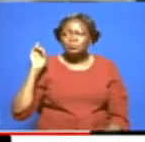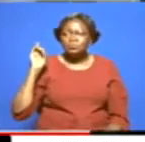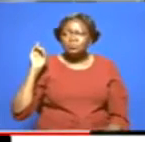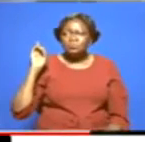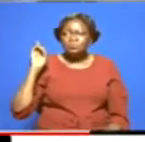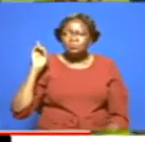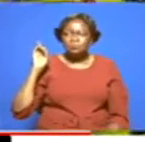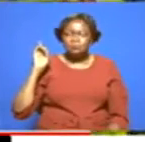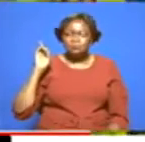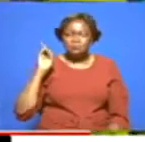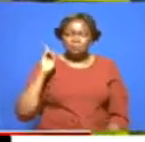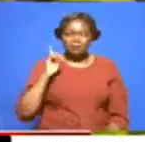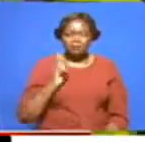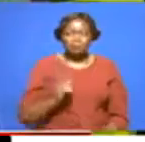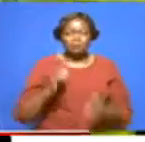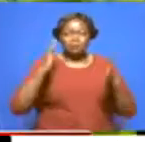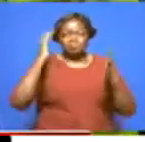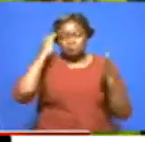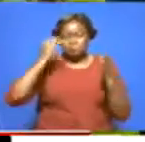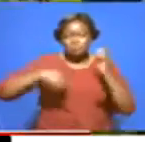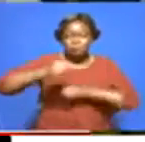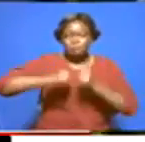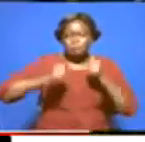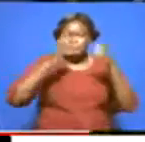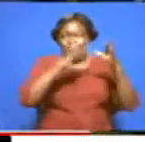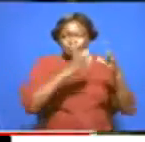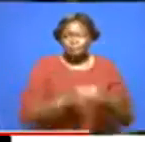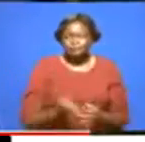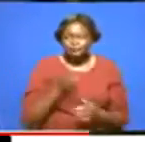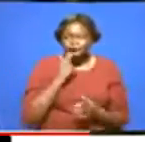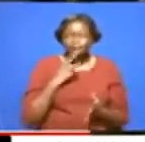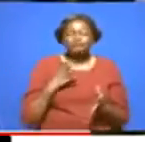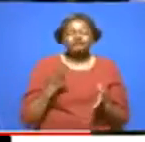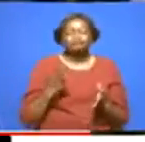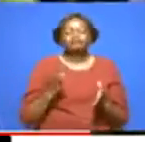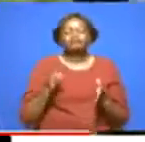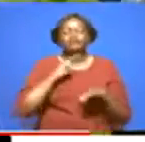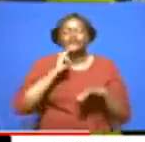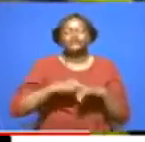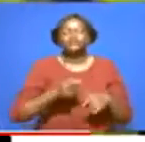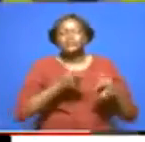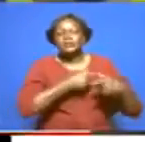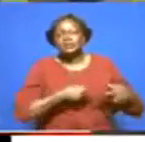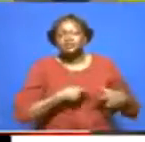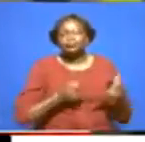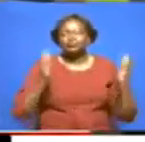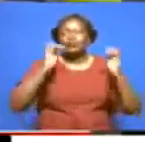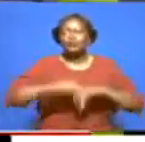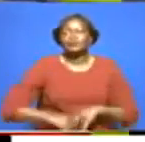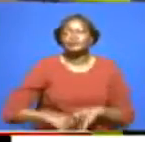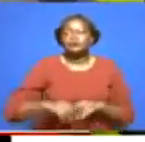Green Thinking Action Party on Tuesday held its national delegates convention at the Bomas of Kenya.